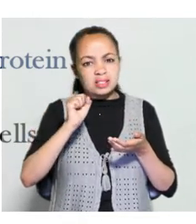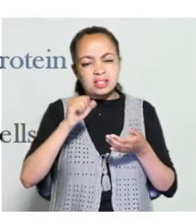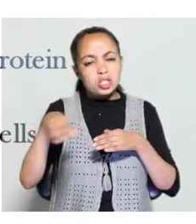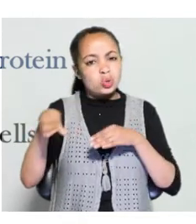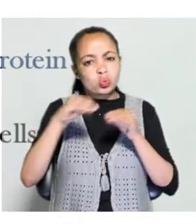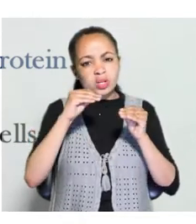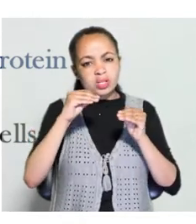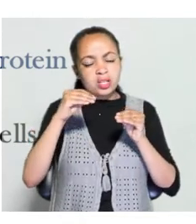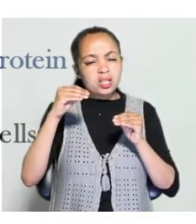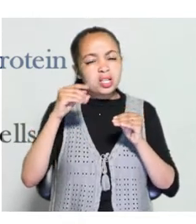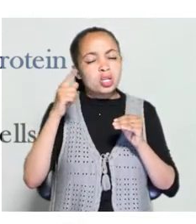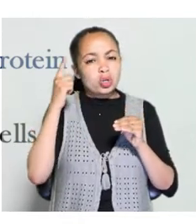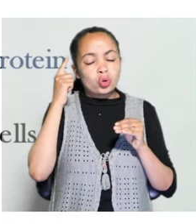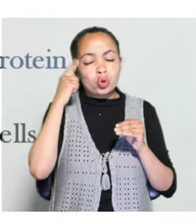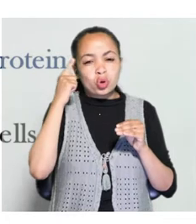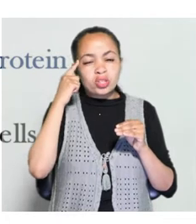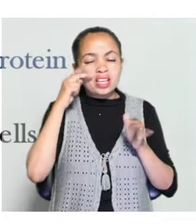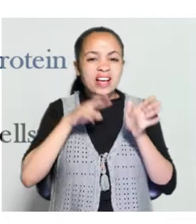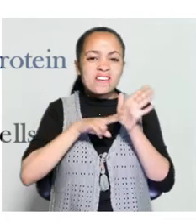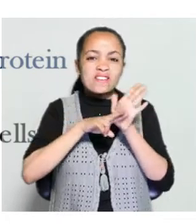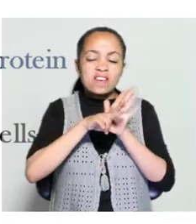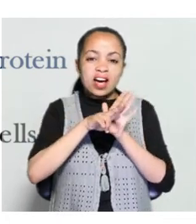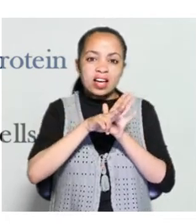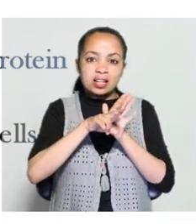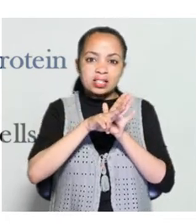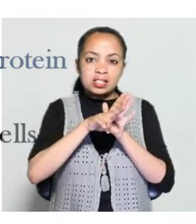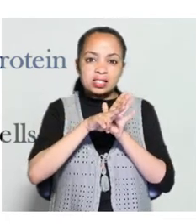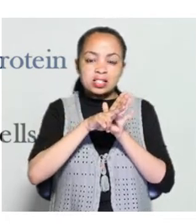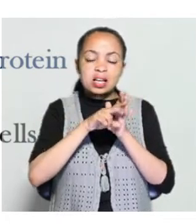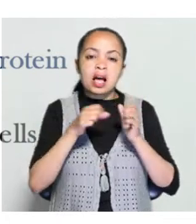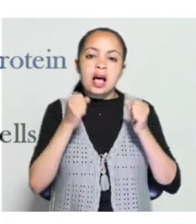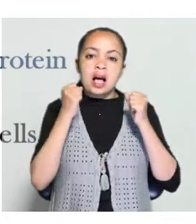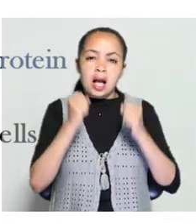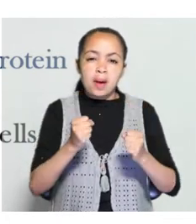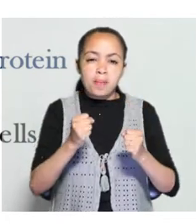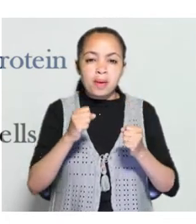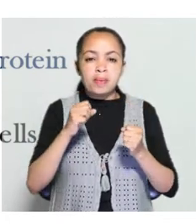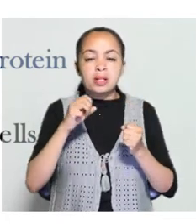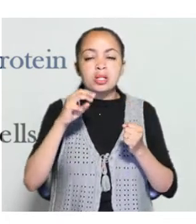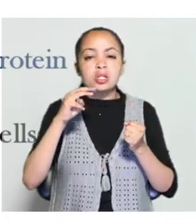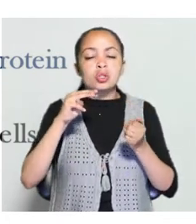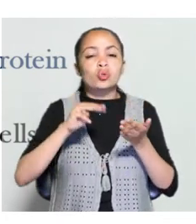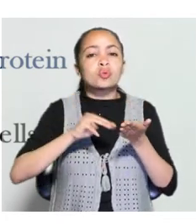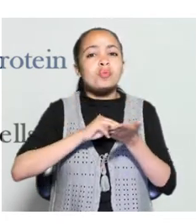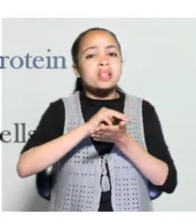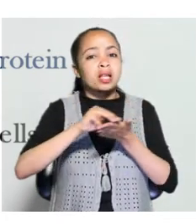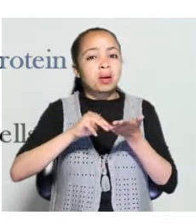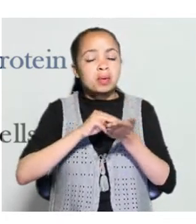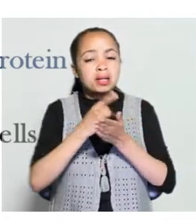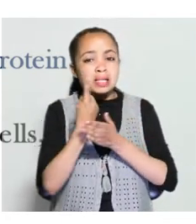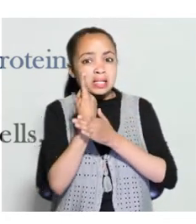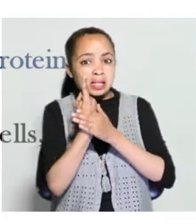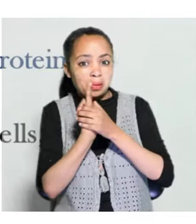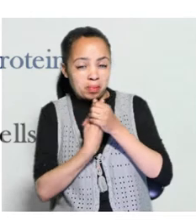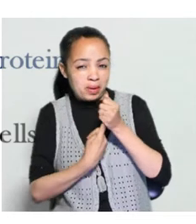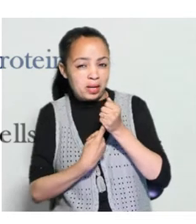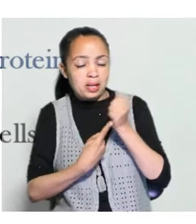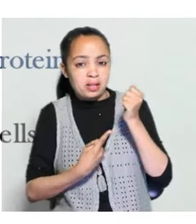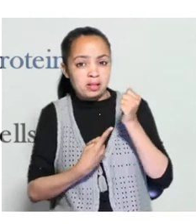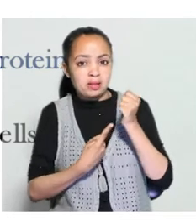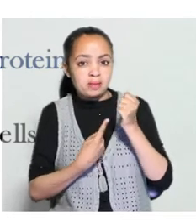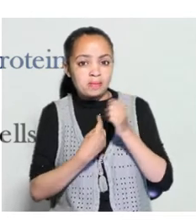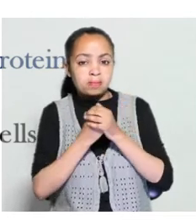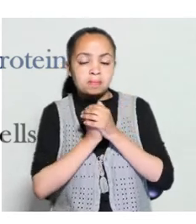Student, do you think that virus are capable to metabolize independently of the host cell?